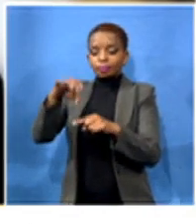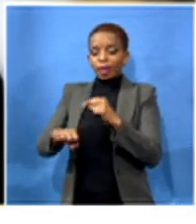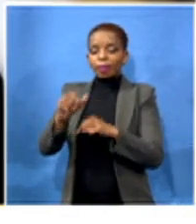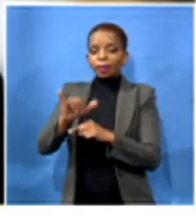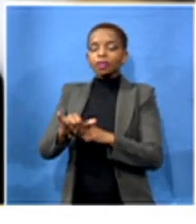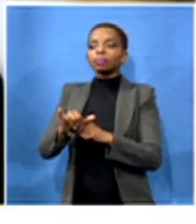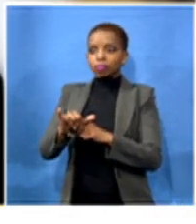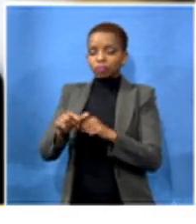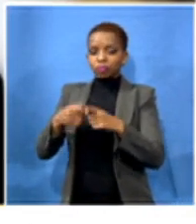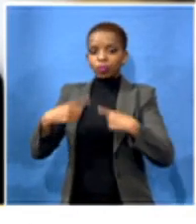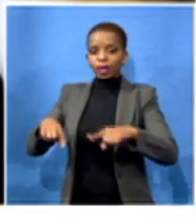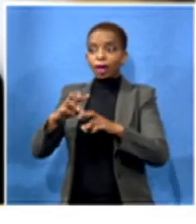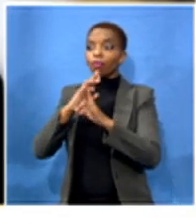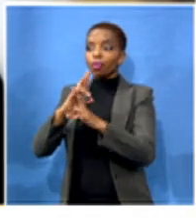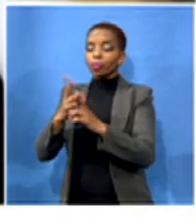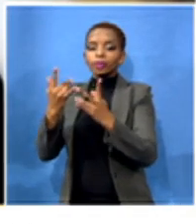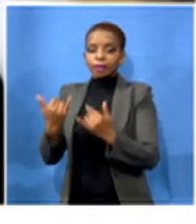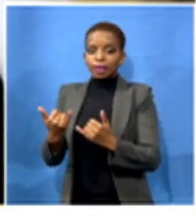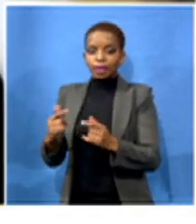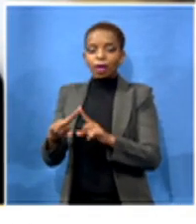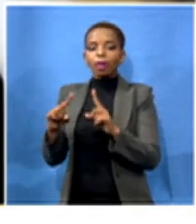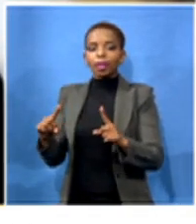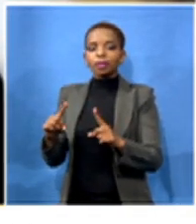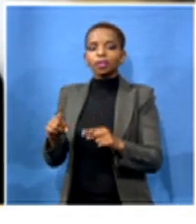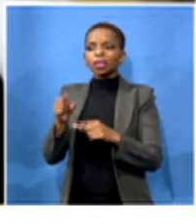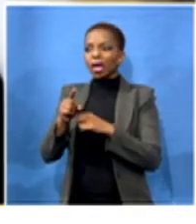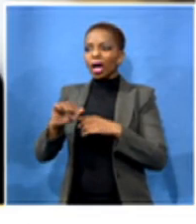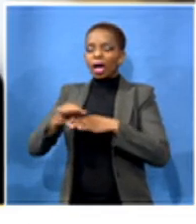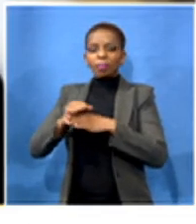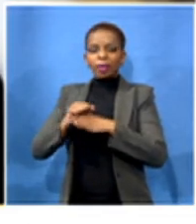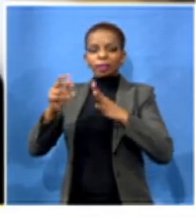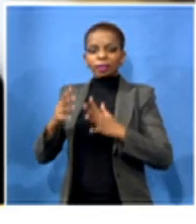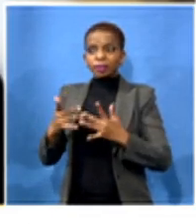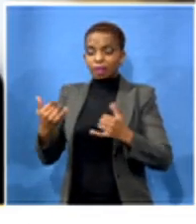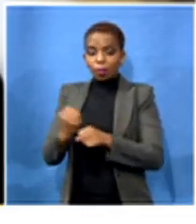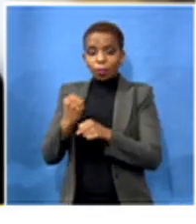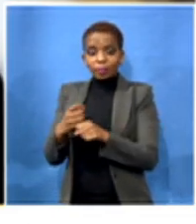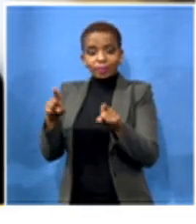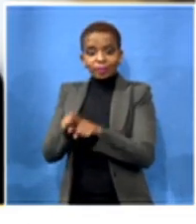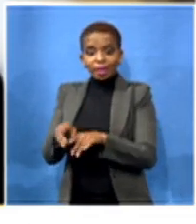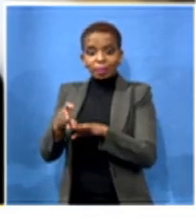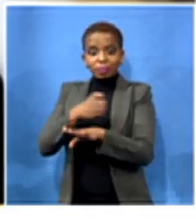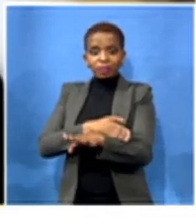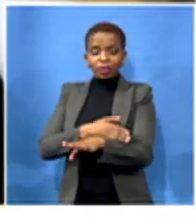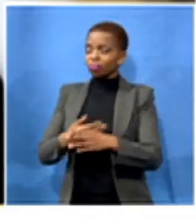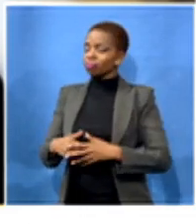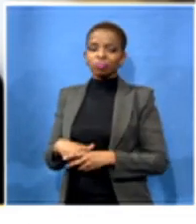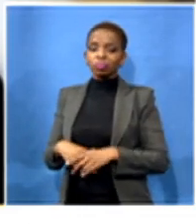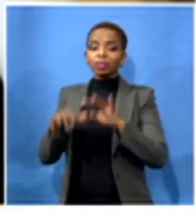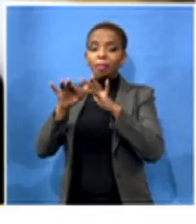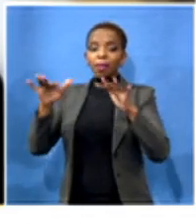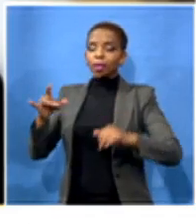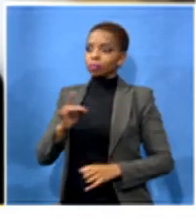reporting, hospitals are empty. Normal practitioners are not working the way they used to. I mean, suddenly people are scared to go